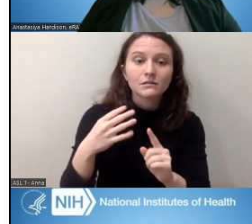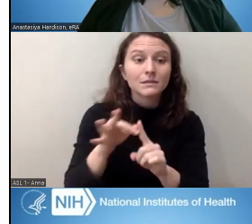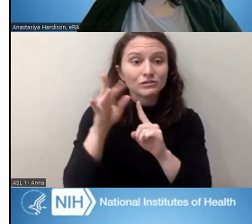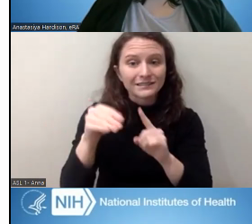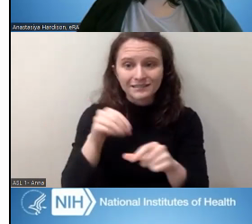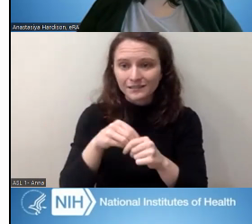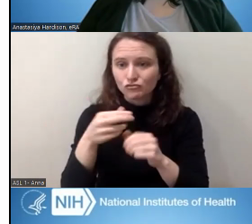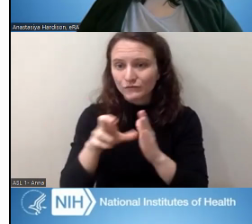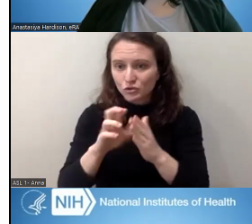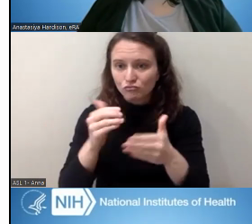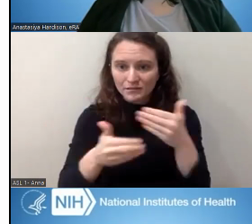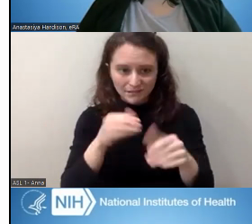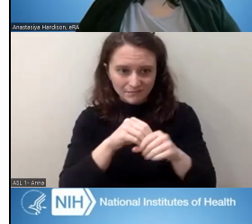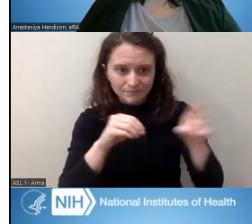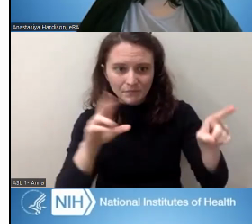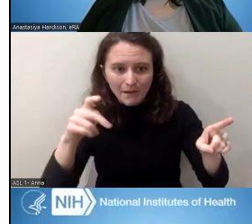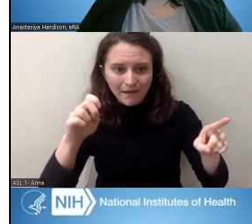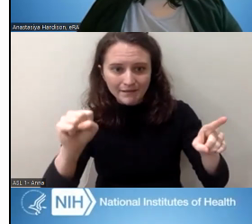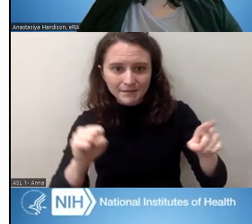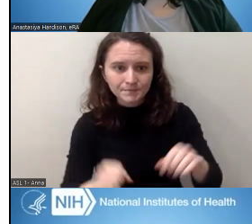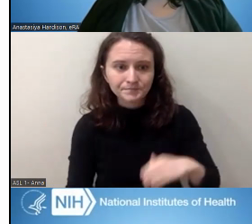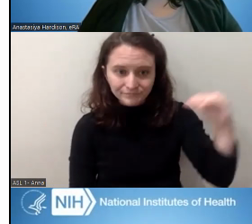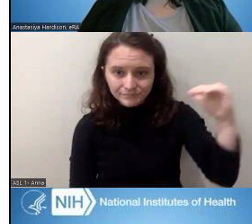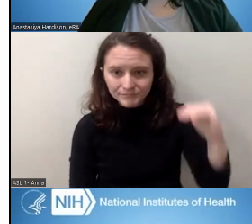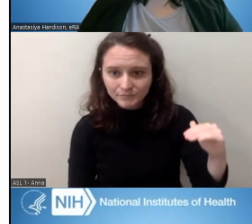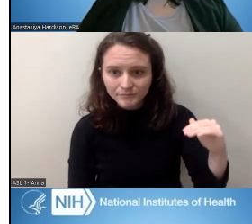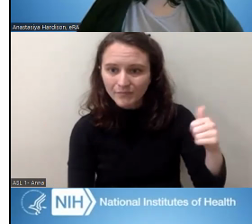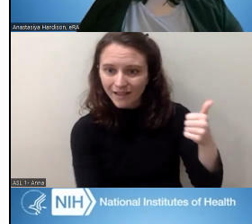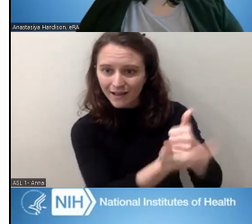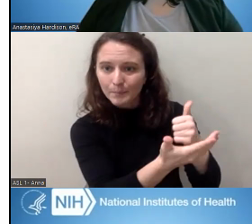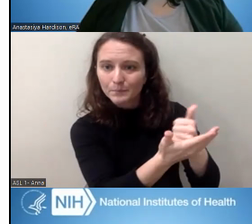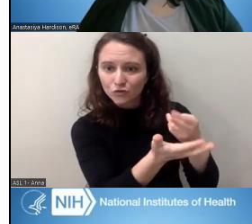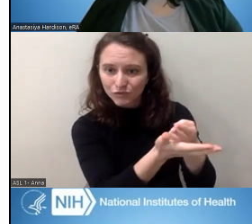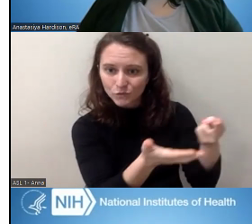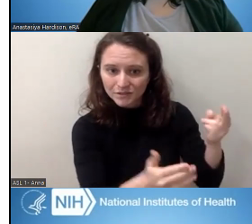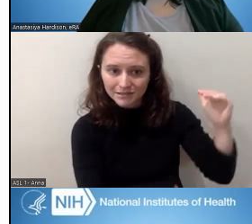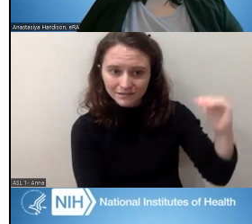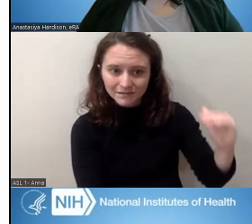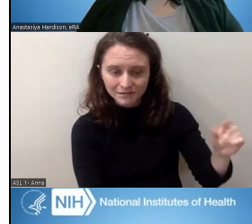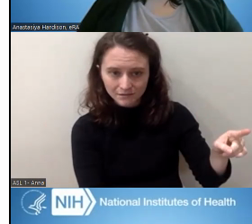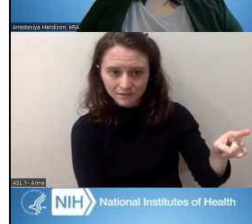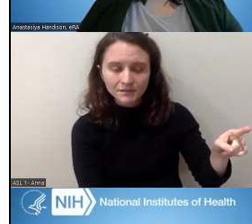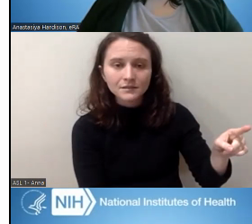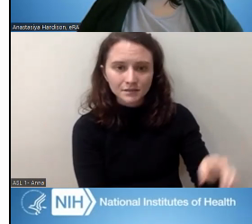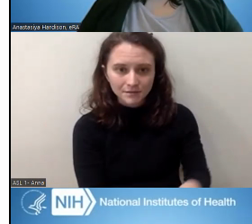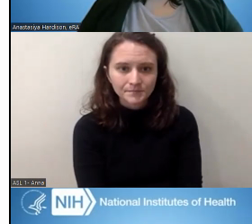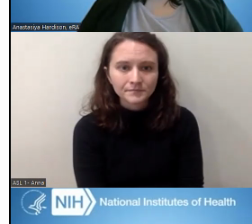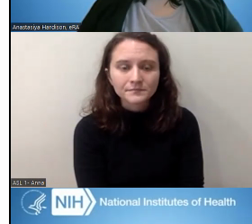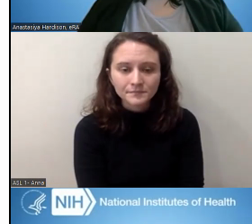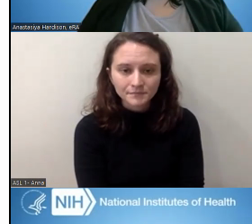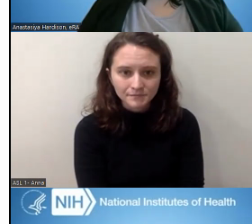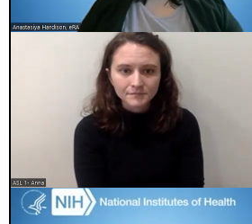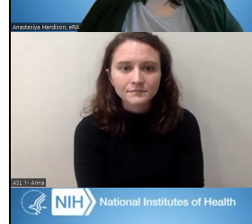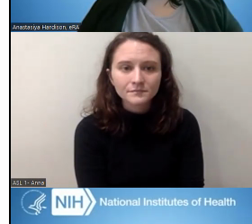as well. We have resources and shortcuts to get you to the service desk, as well as all of the